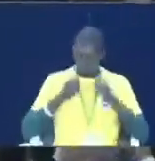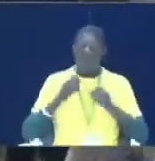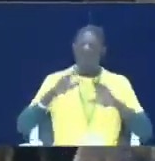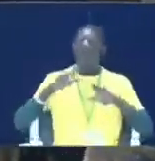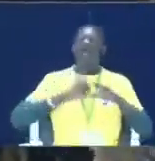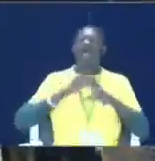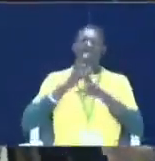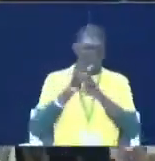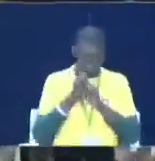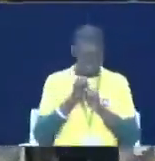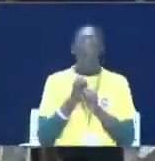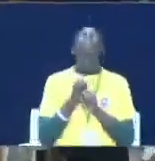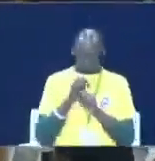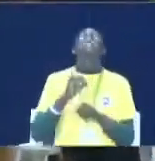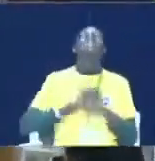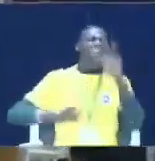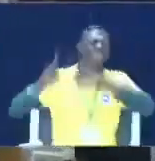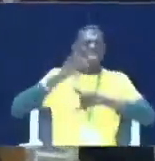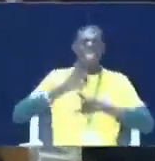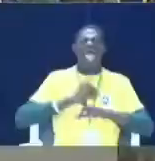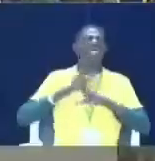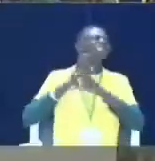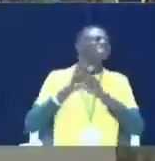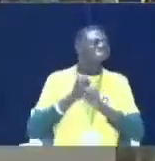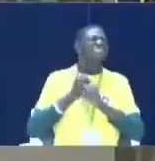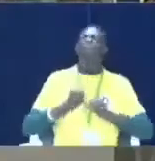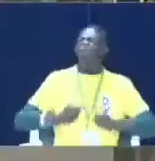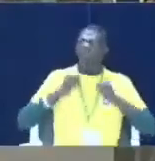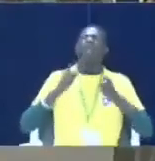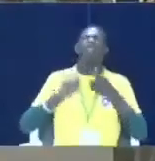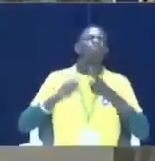I receive power to enlarge.